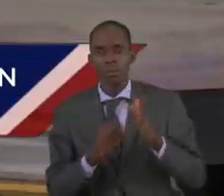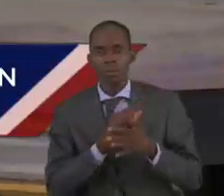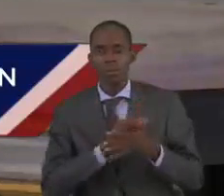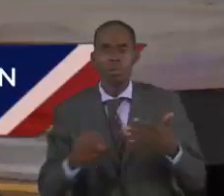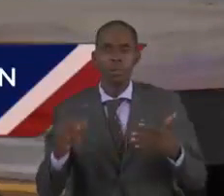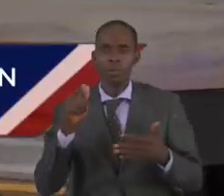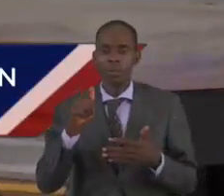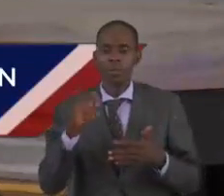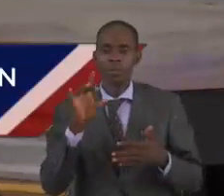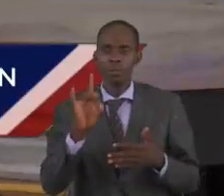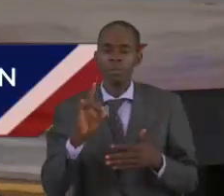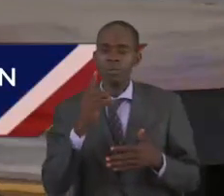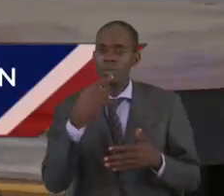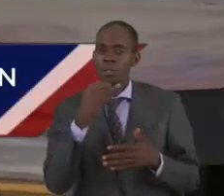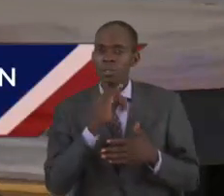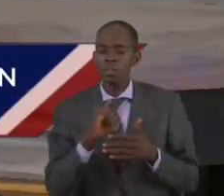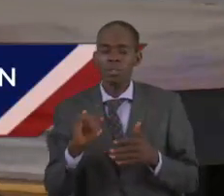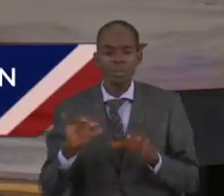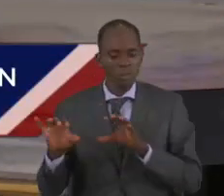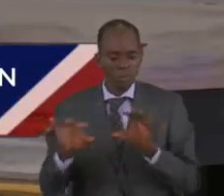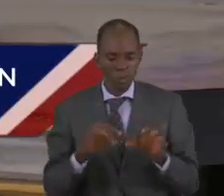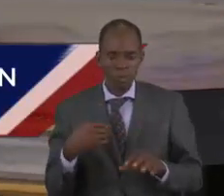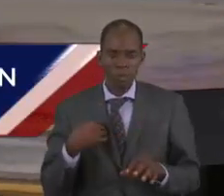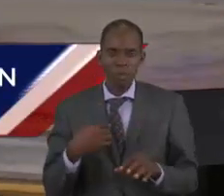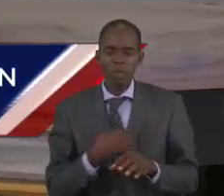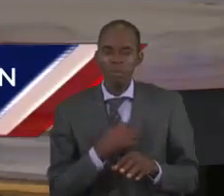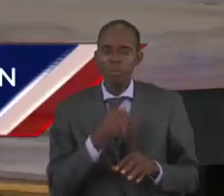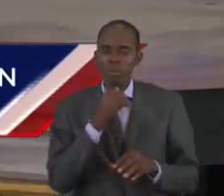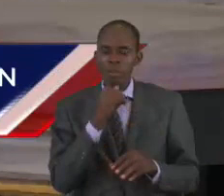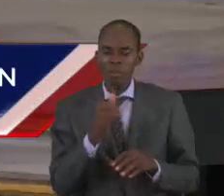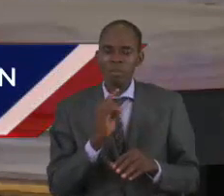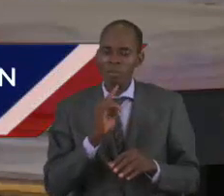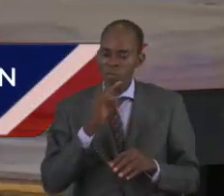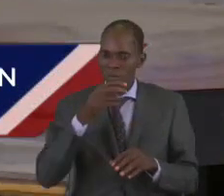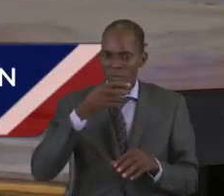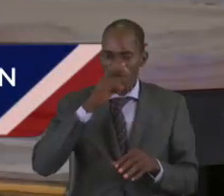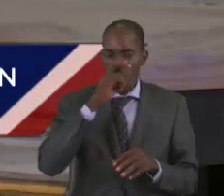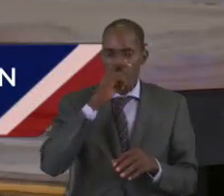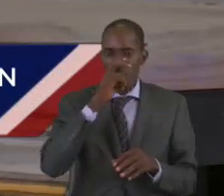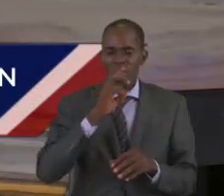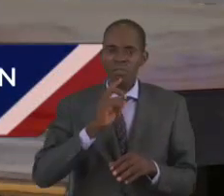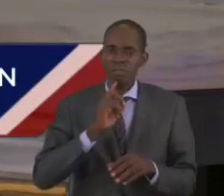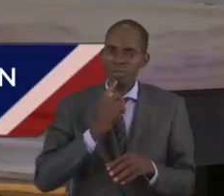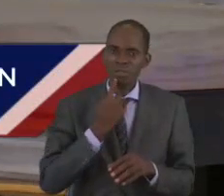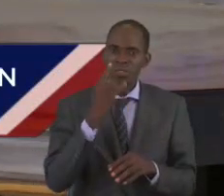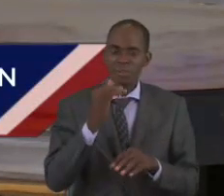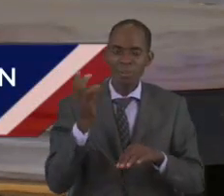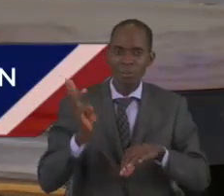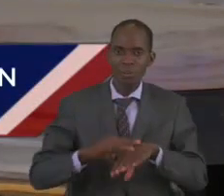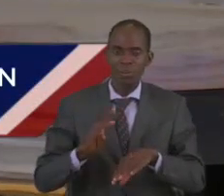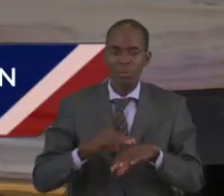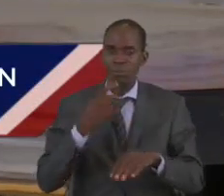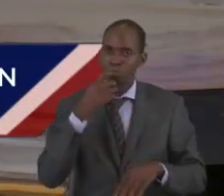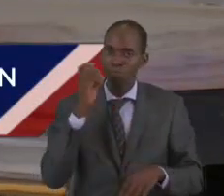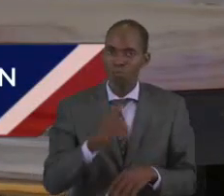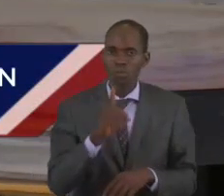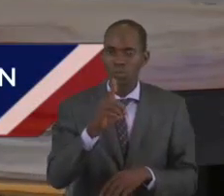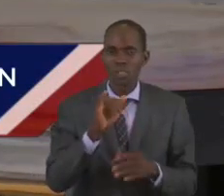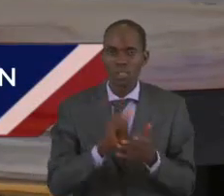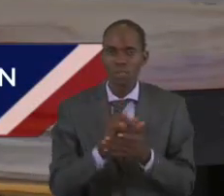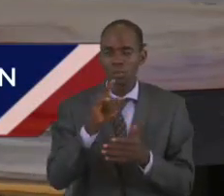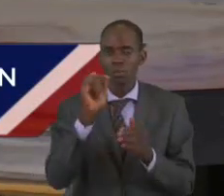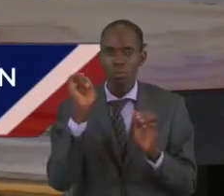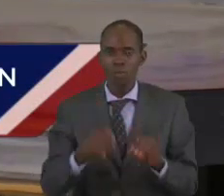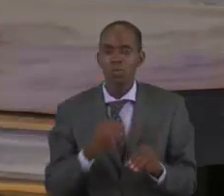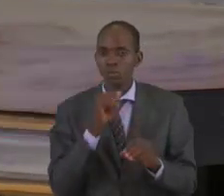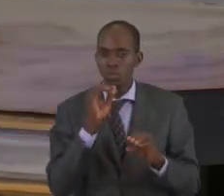28, saying, did we not strictly command you that ye should not teach